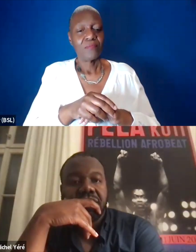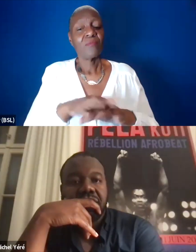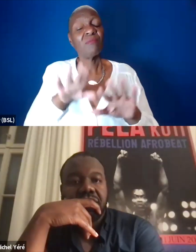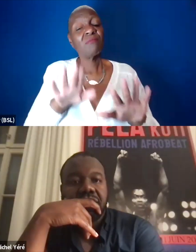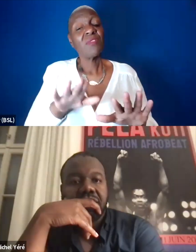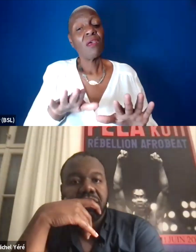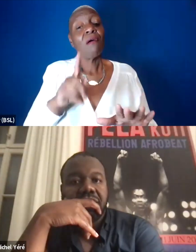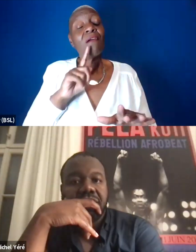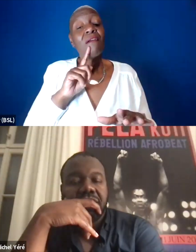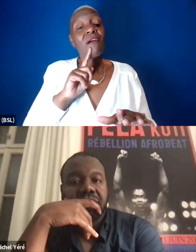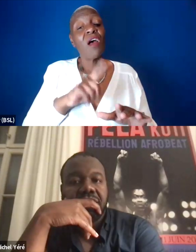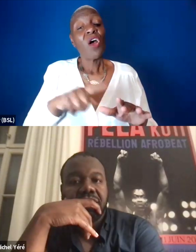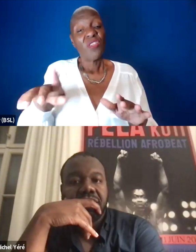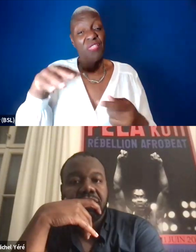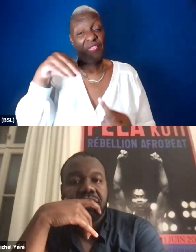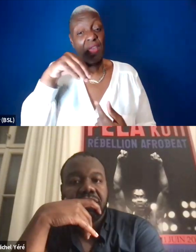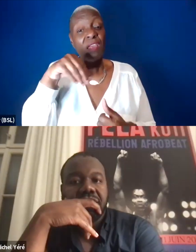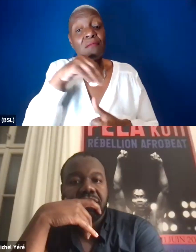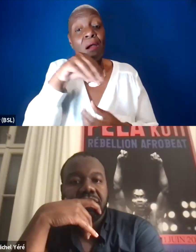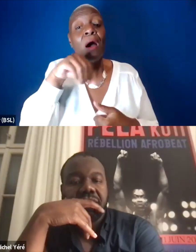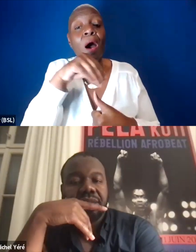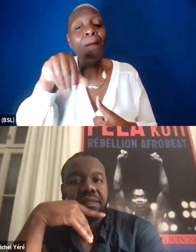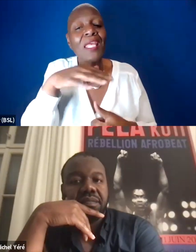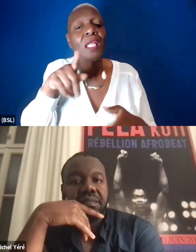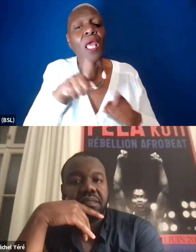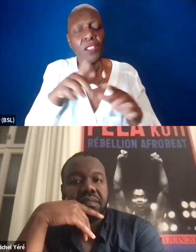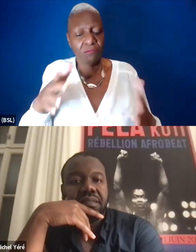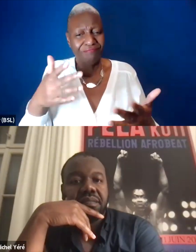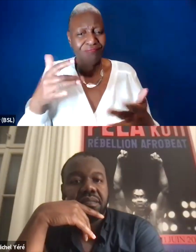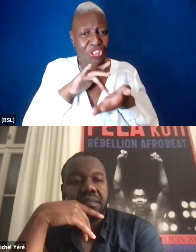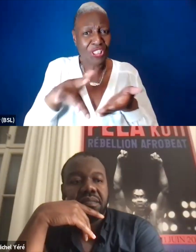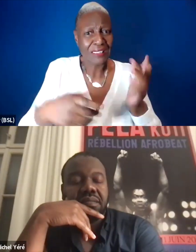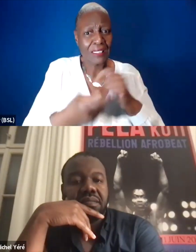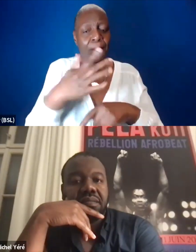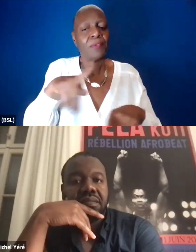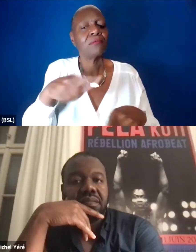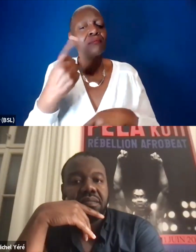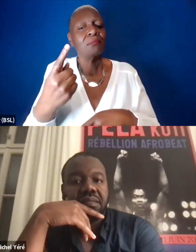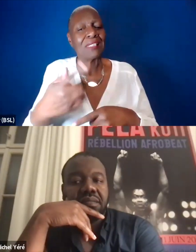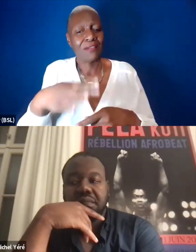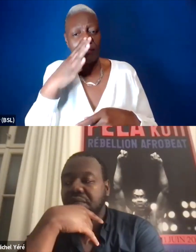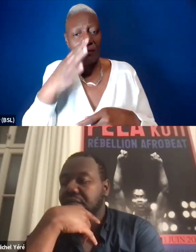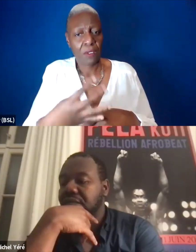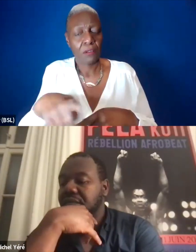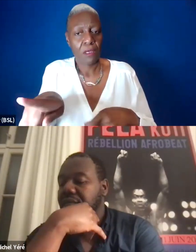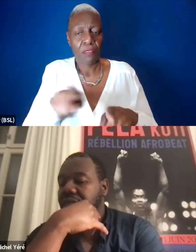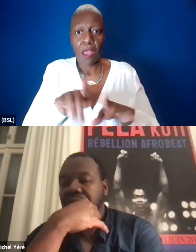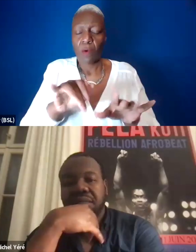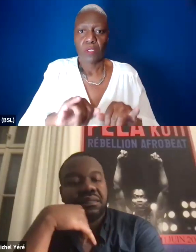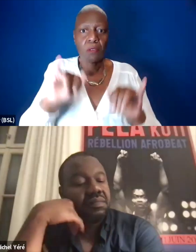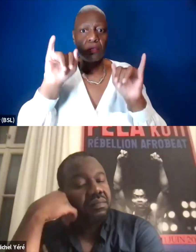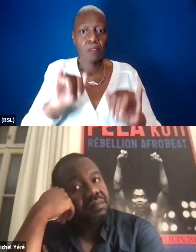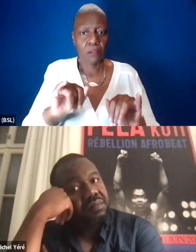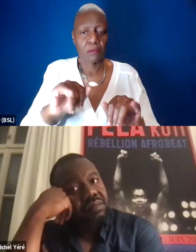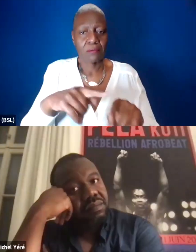was 9 at the time of the Armenian genocide in 1915, and he was orphaned at that time. So it was a real cataclysmic moment in his